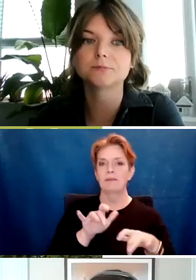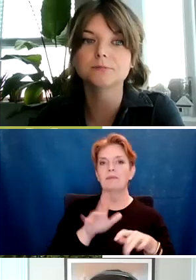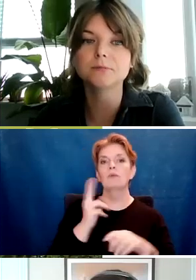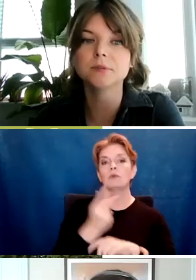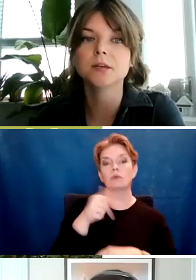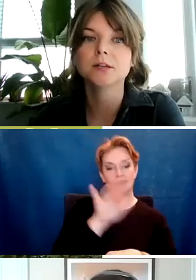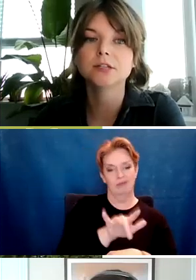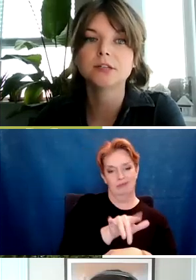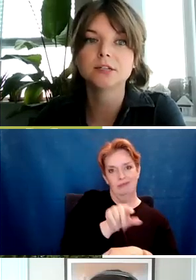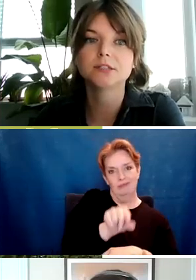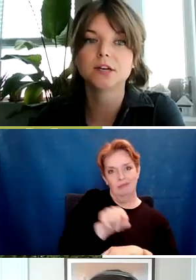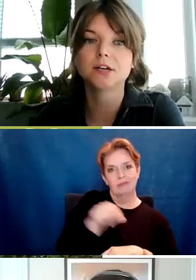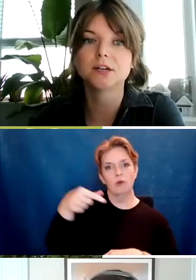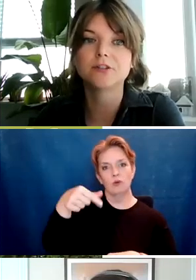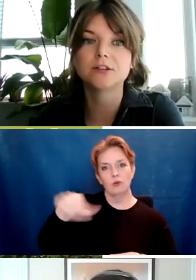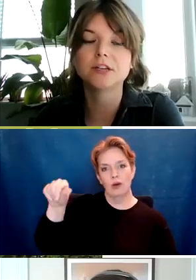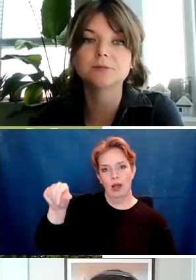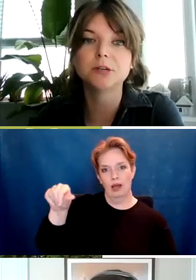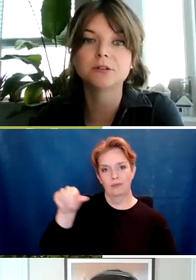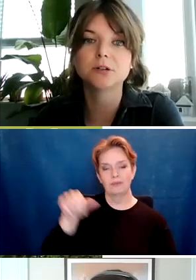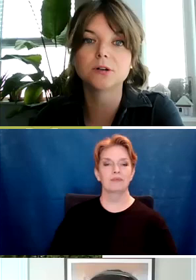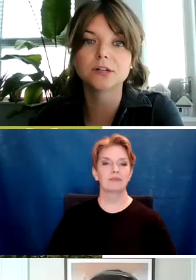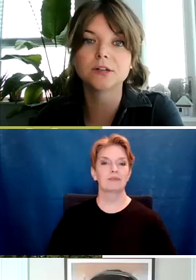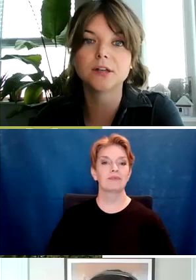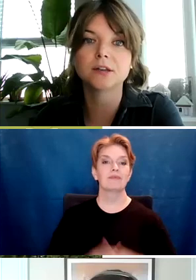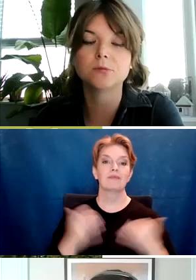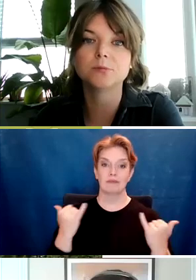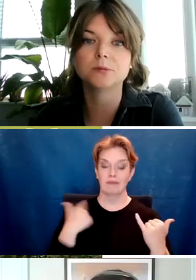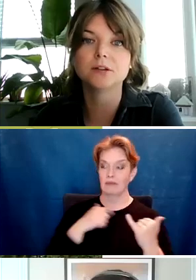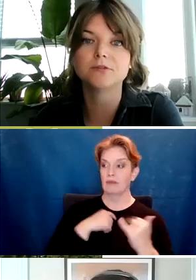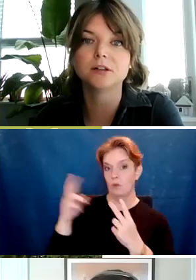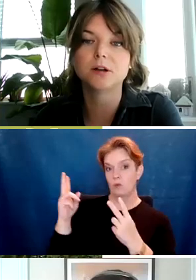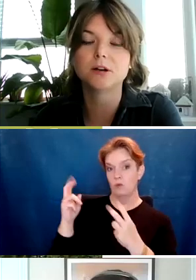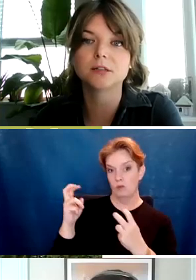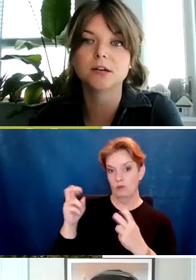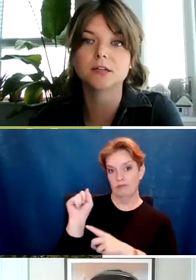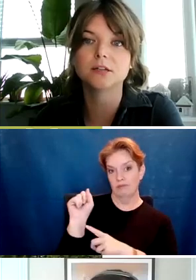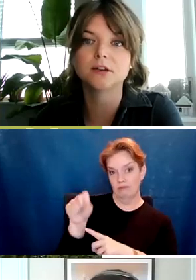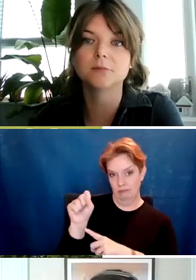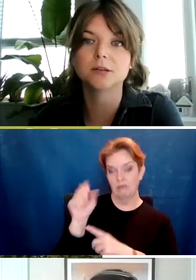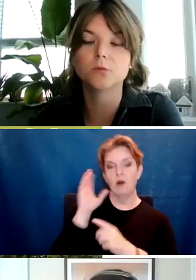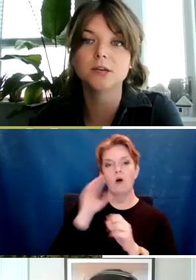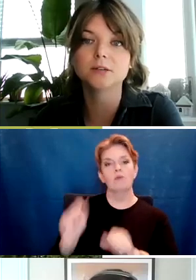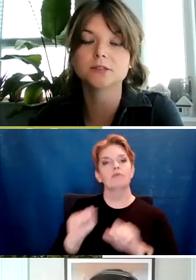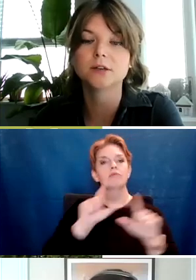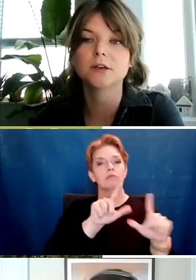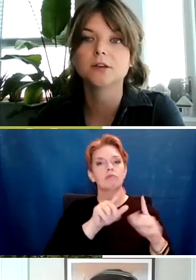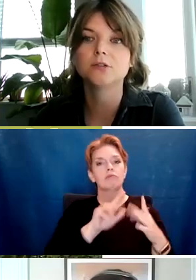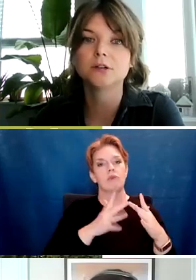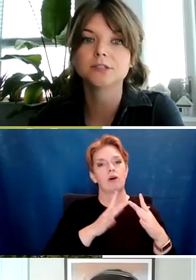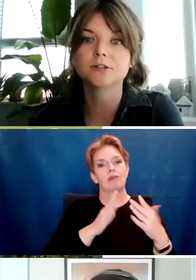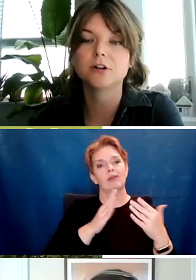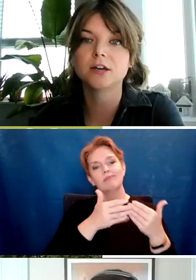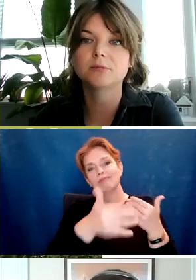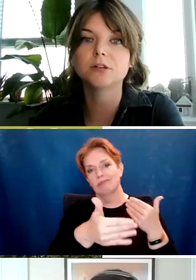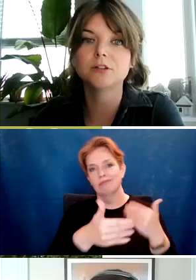box. Tonight's event is being recorded and will be made available online in the coming weeks. You